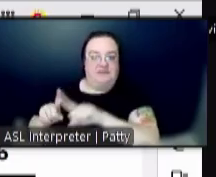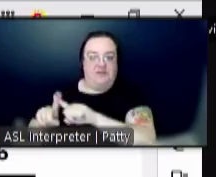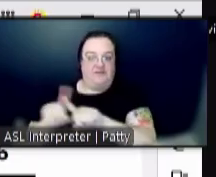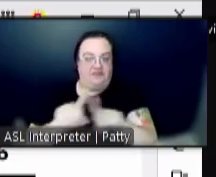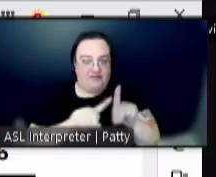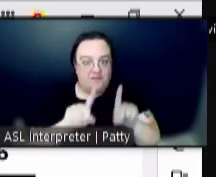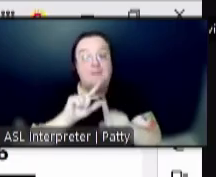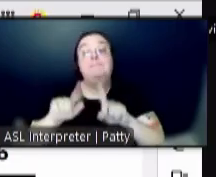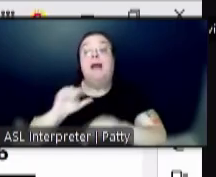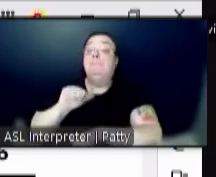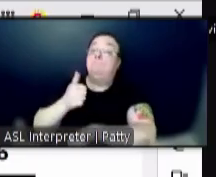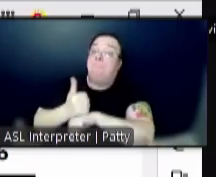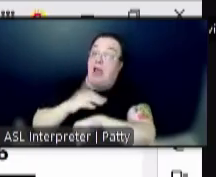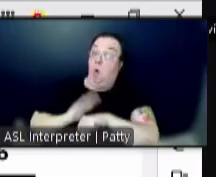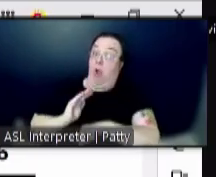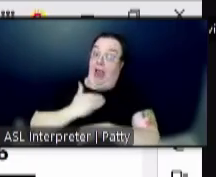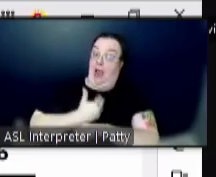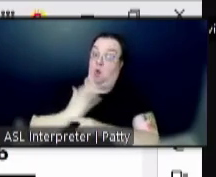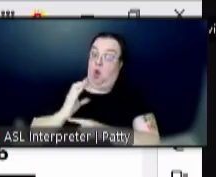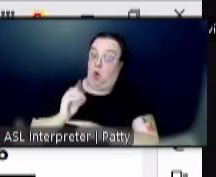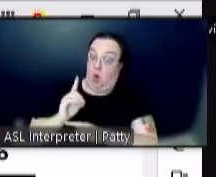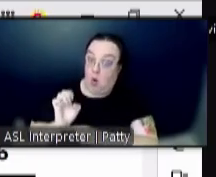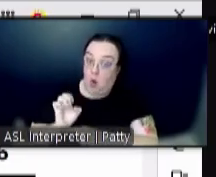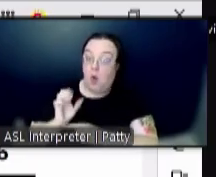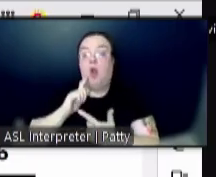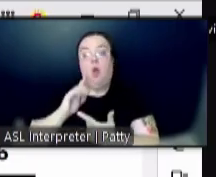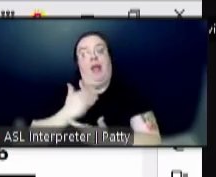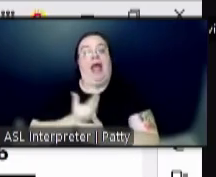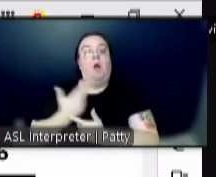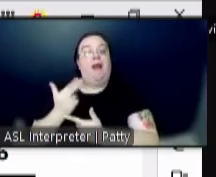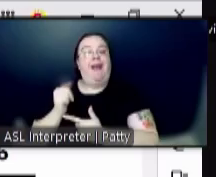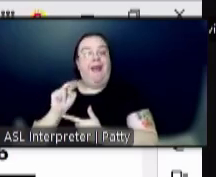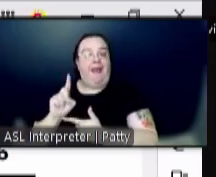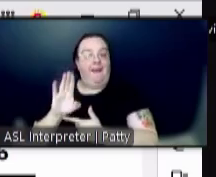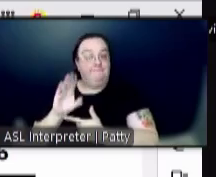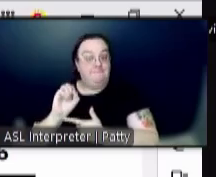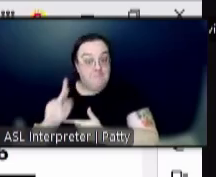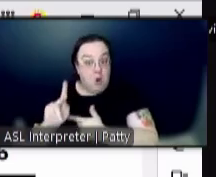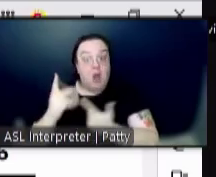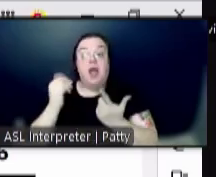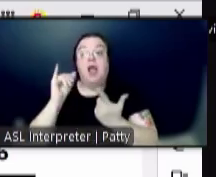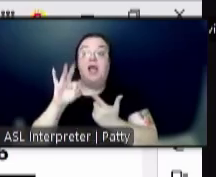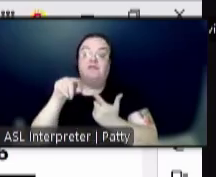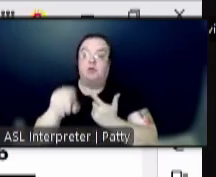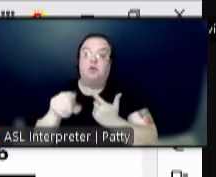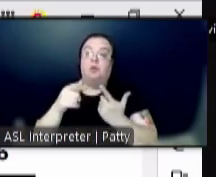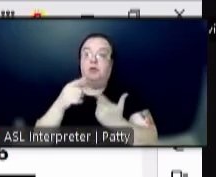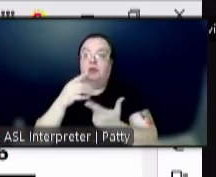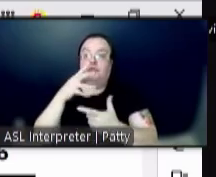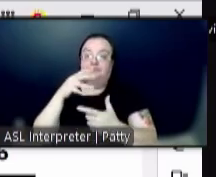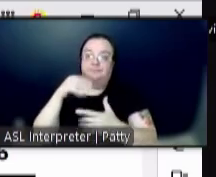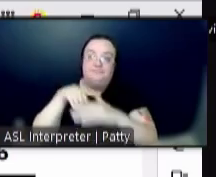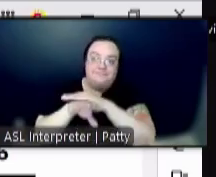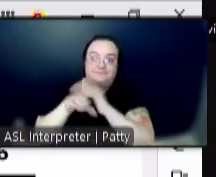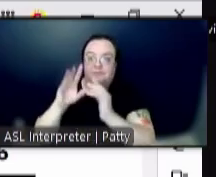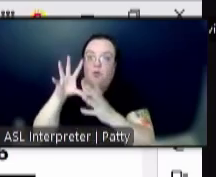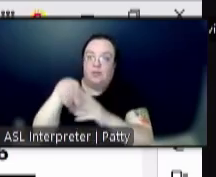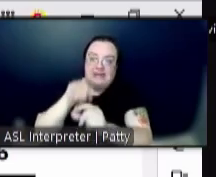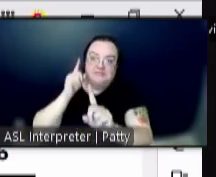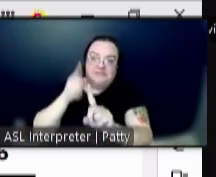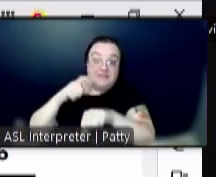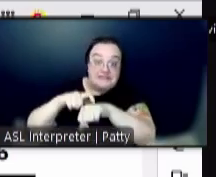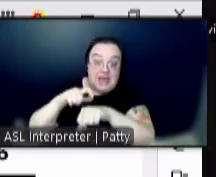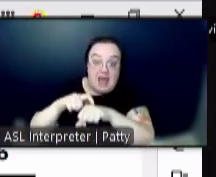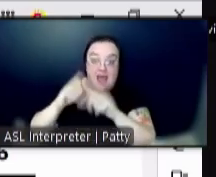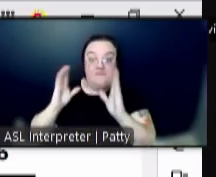our code or our handbook, you know, if you came in a certain time frame, you either get it in